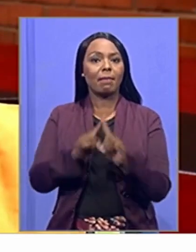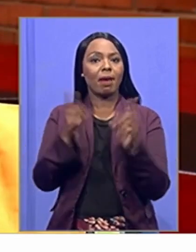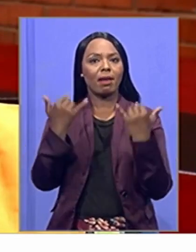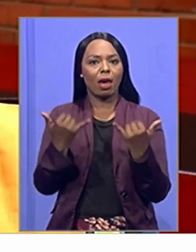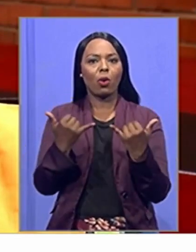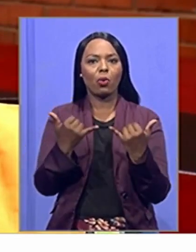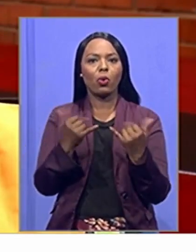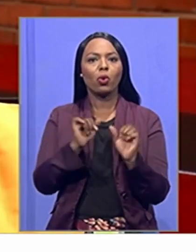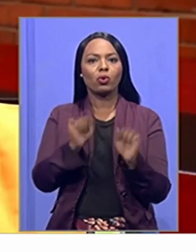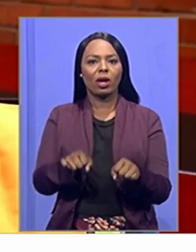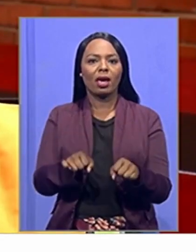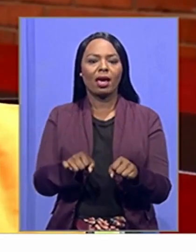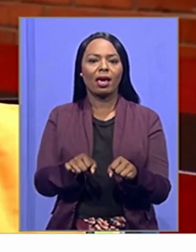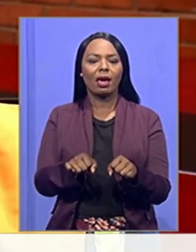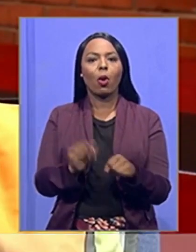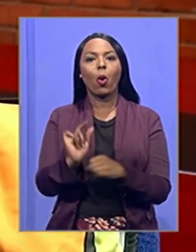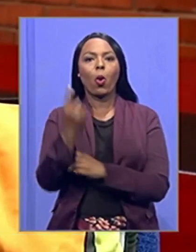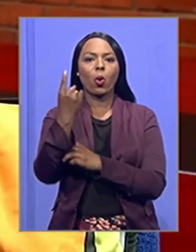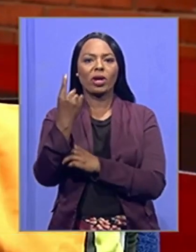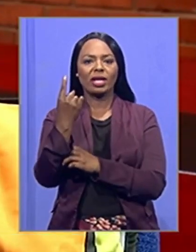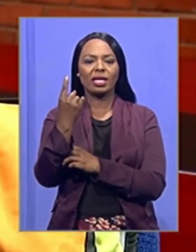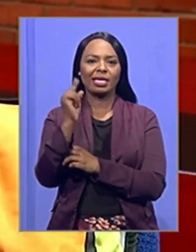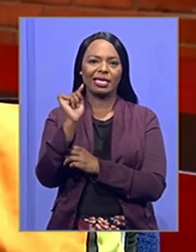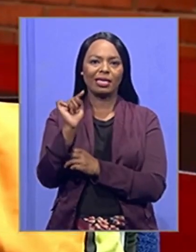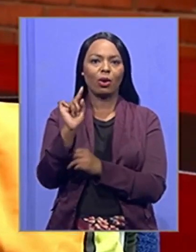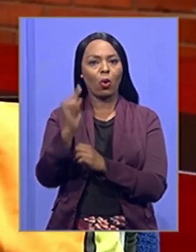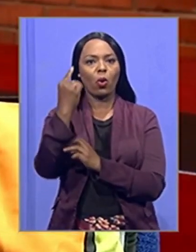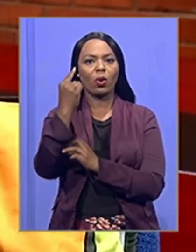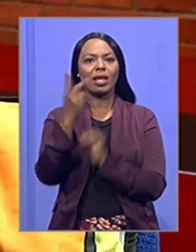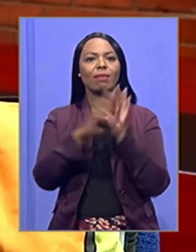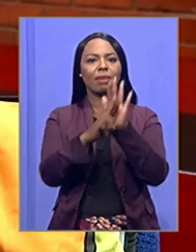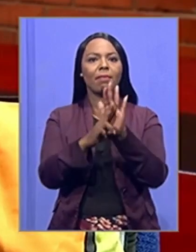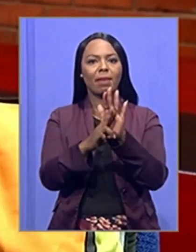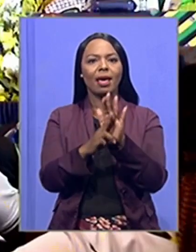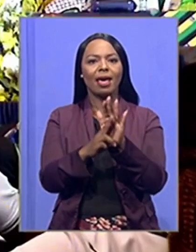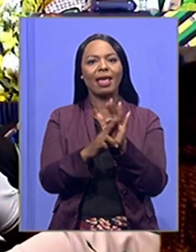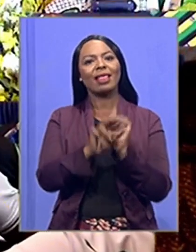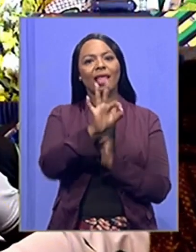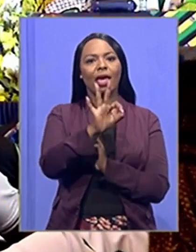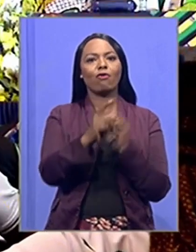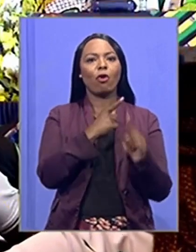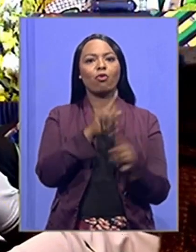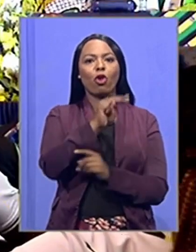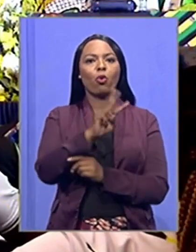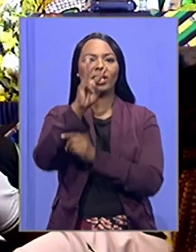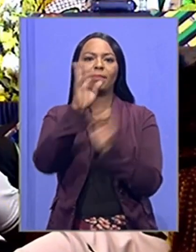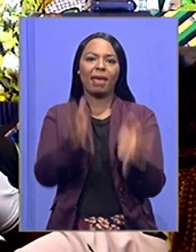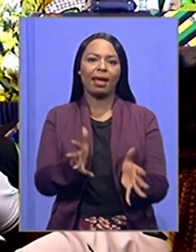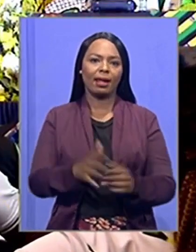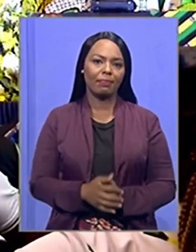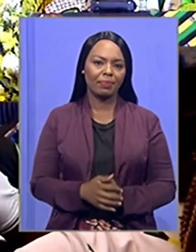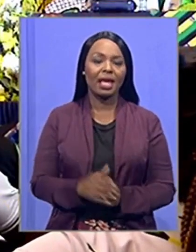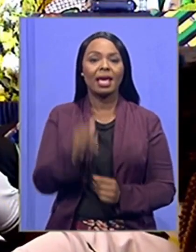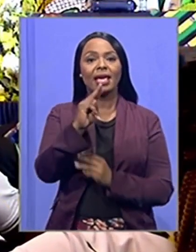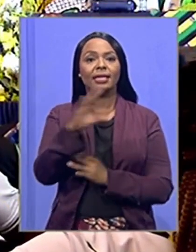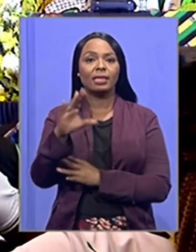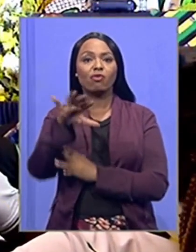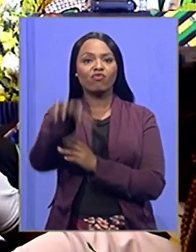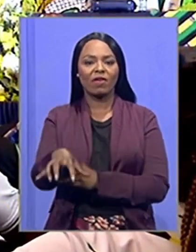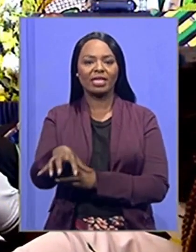gore go tsene fela baemedi ba le bararo go tswa mo Northwest. ANC mo profenseng e ile